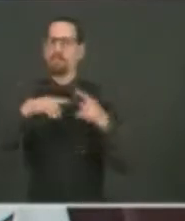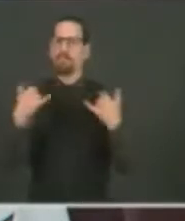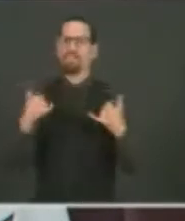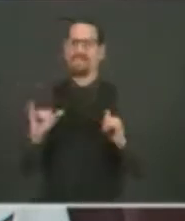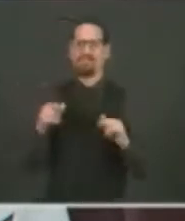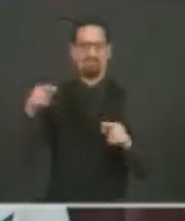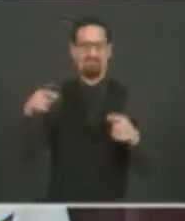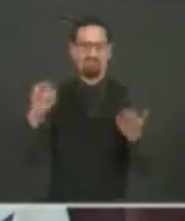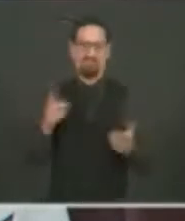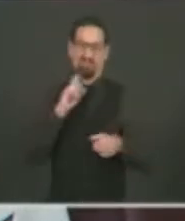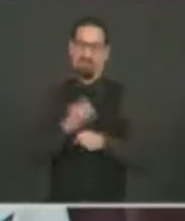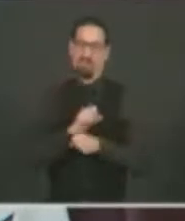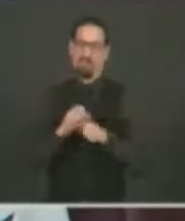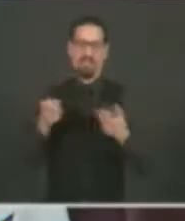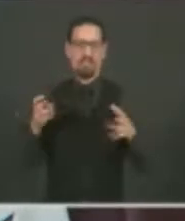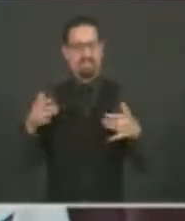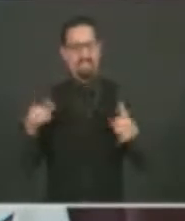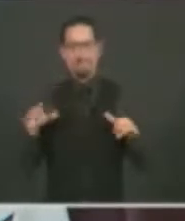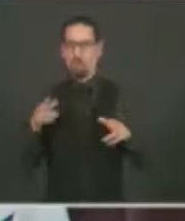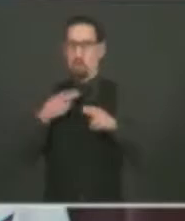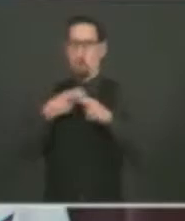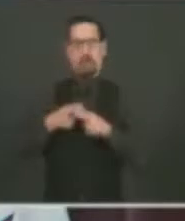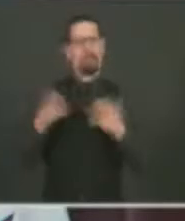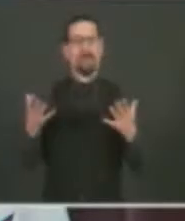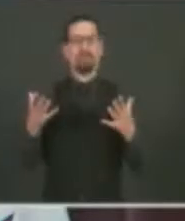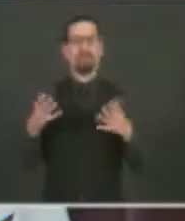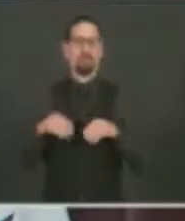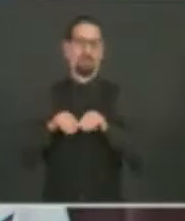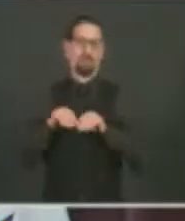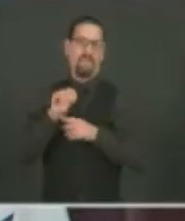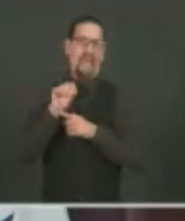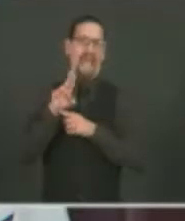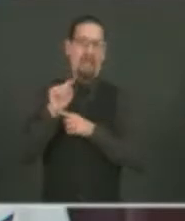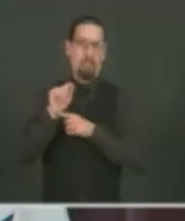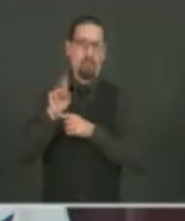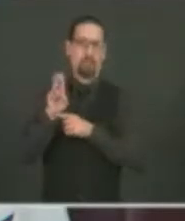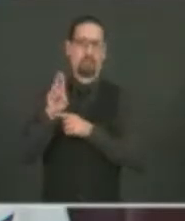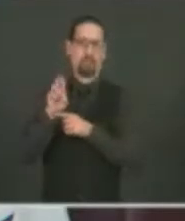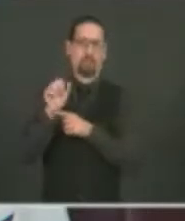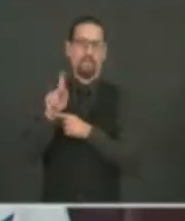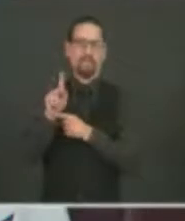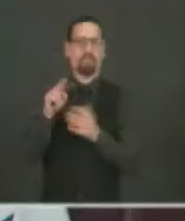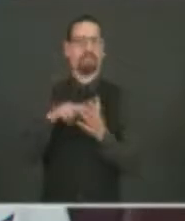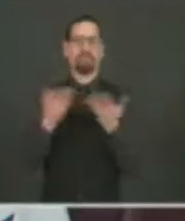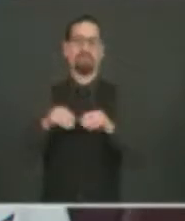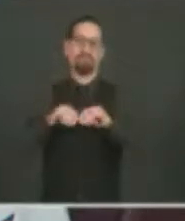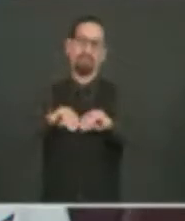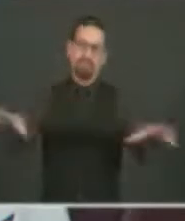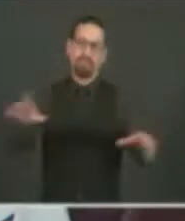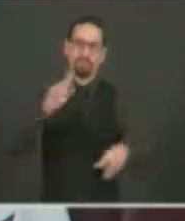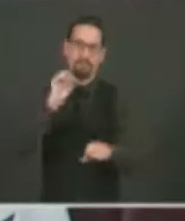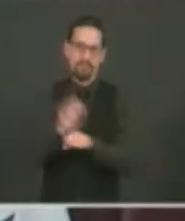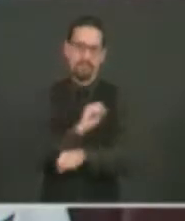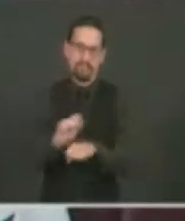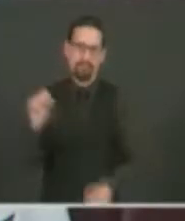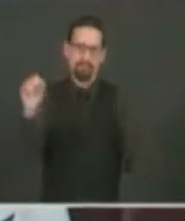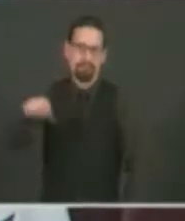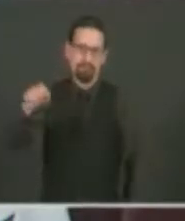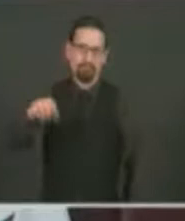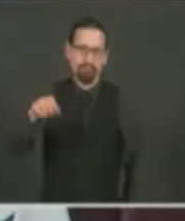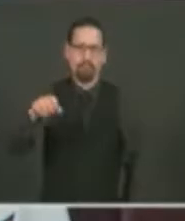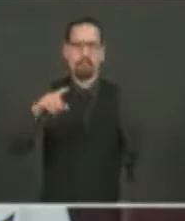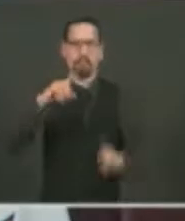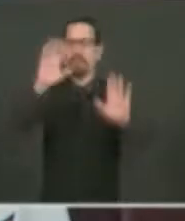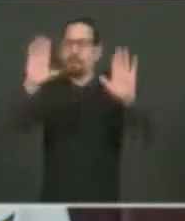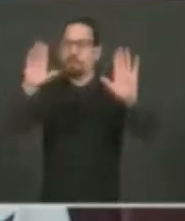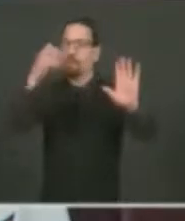not out of the woods yet. We do, though, have a handle on it. Providence College has been cooperating with the Department of